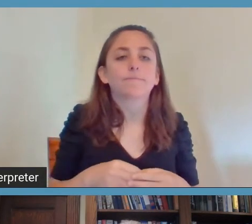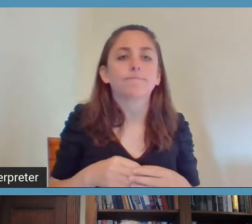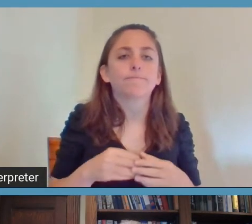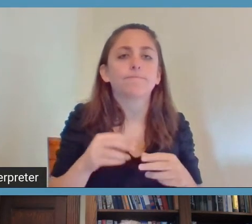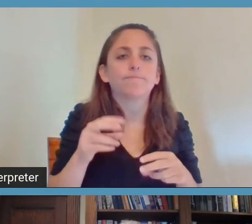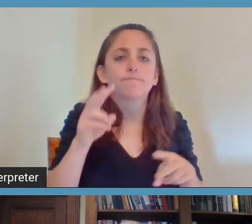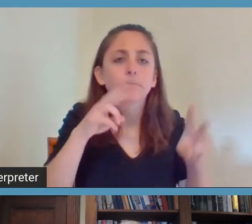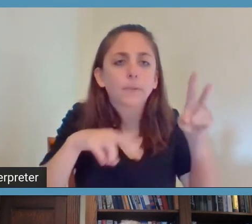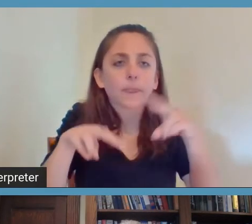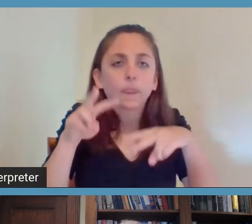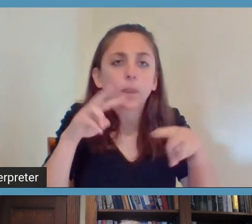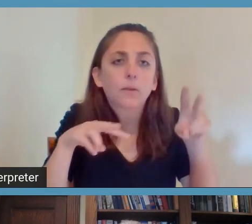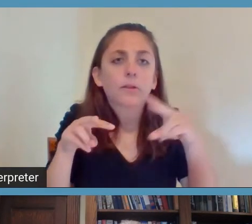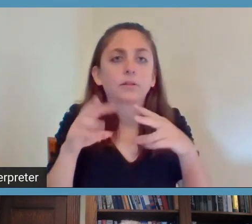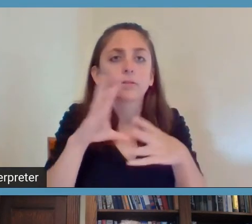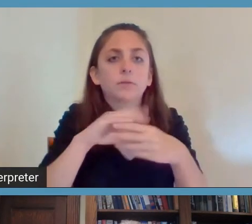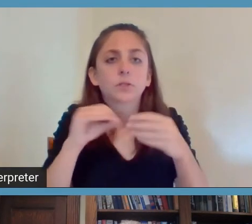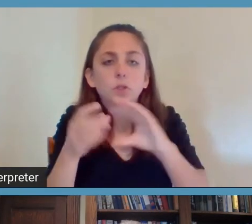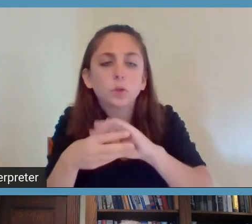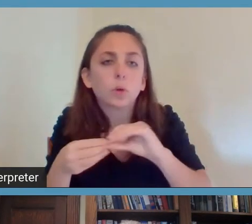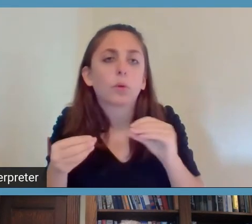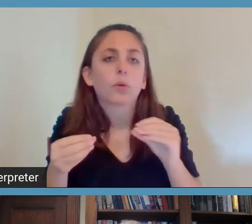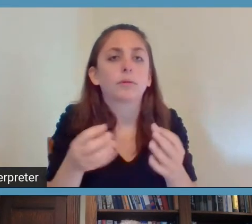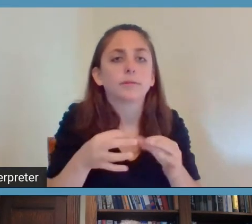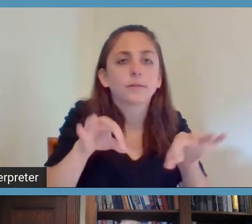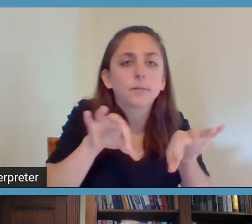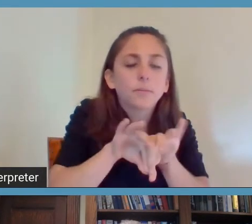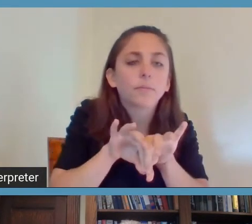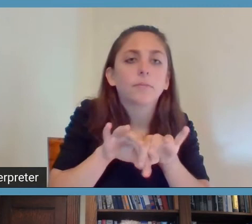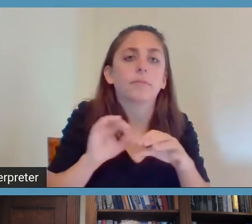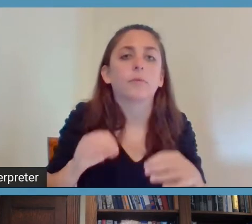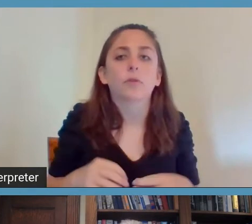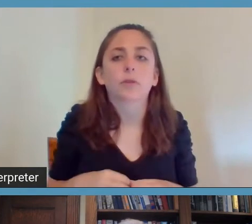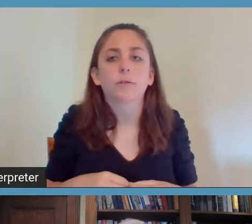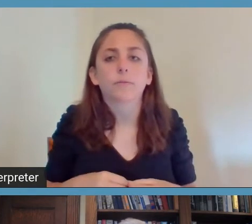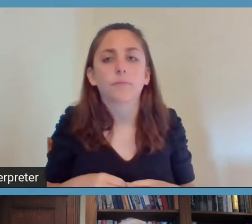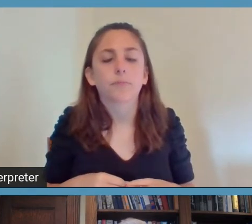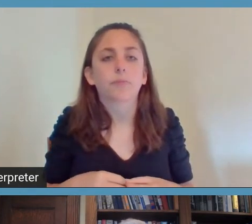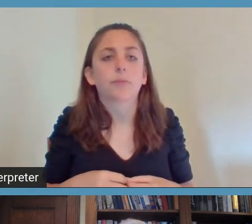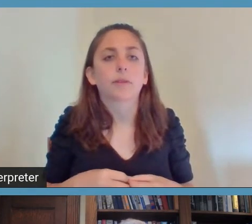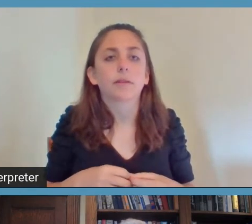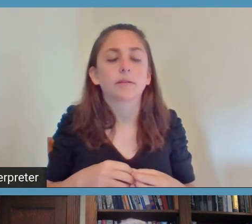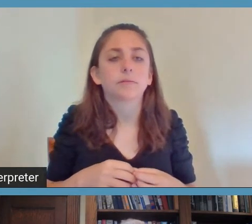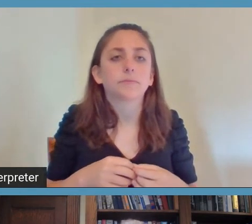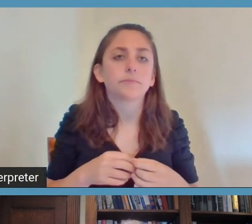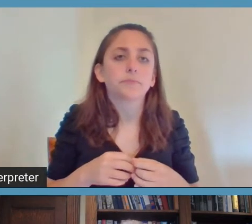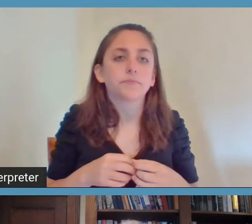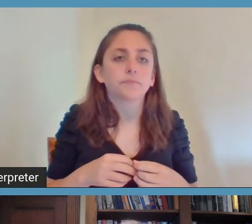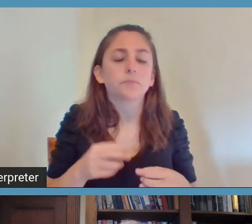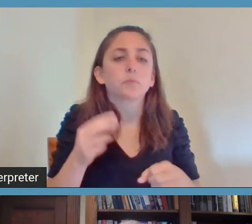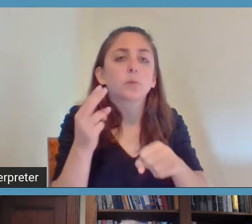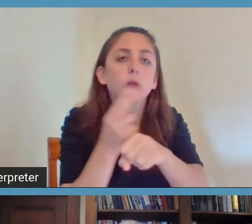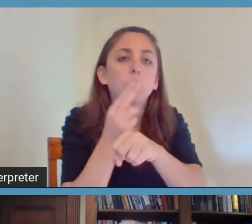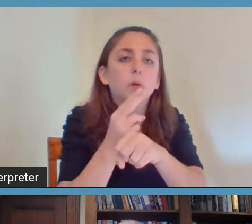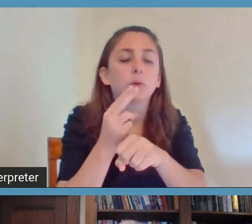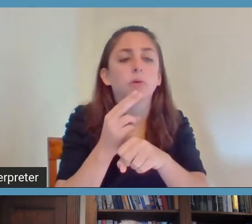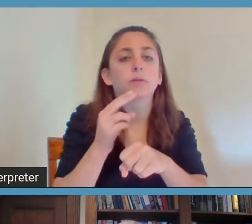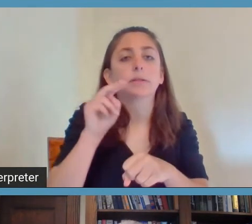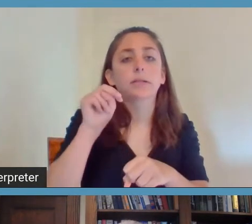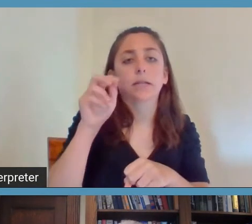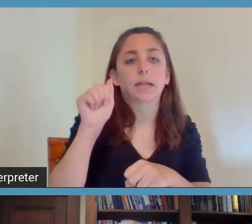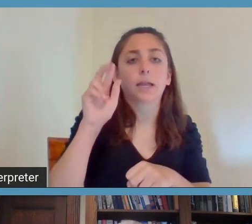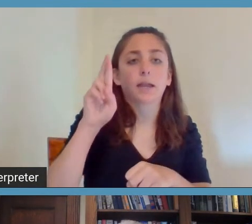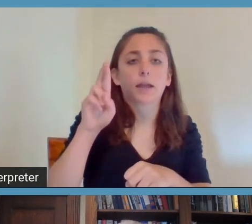pieces that would tell the story, cut that via written script. Used the narrator voice to sort of